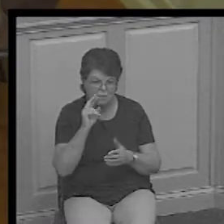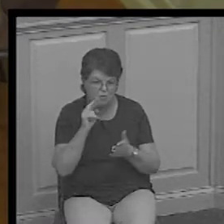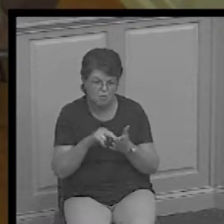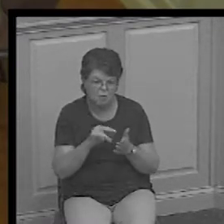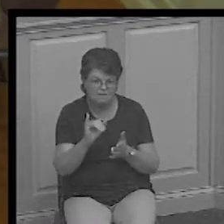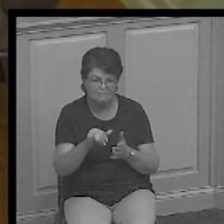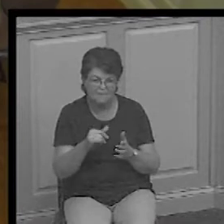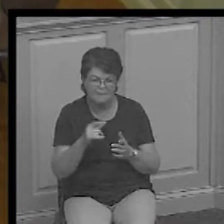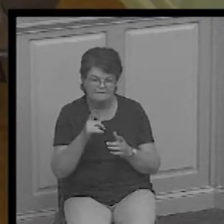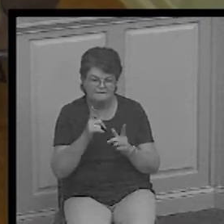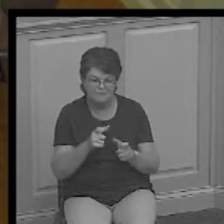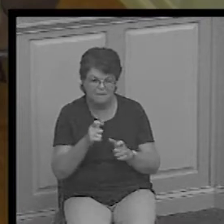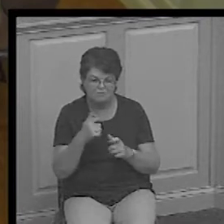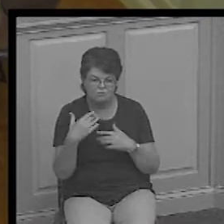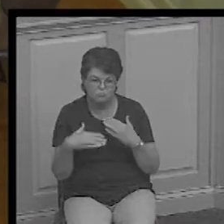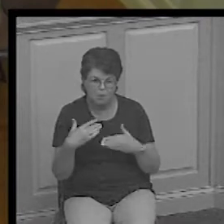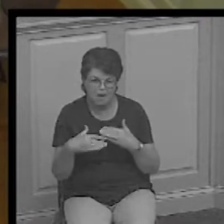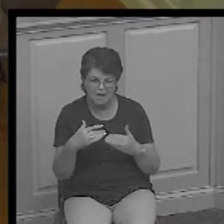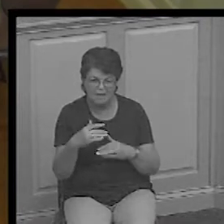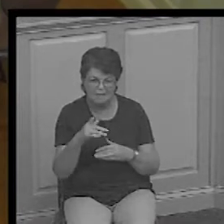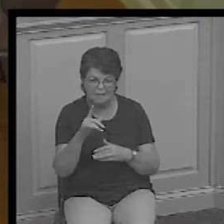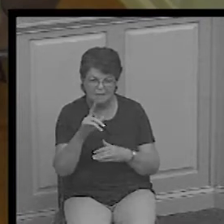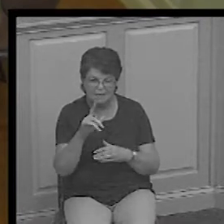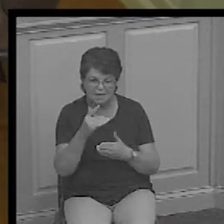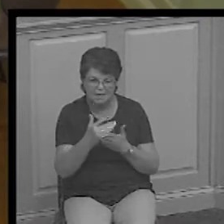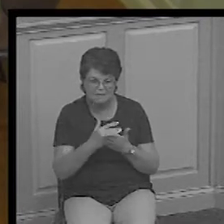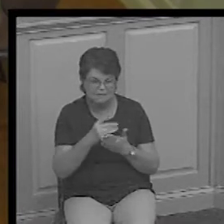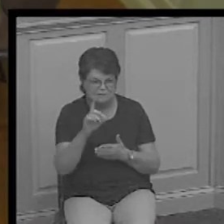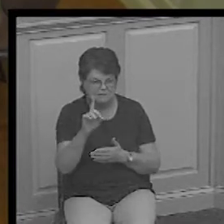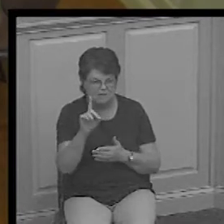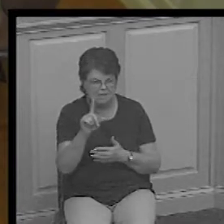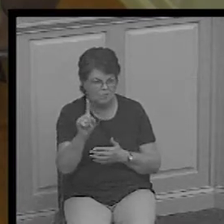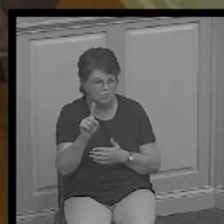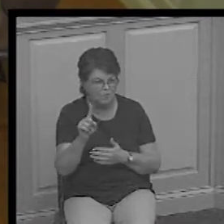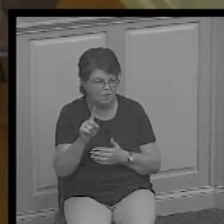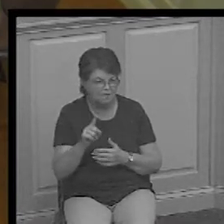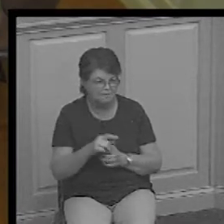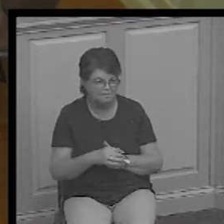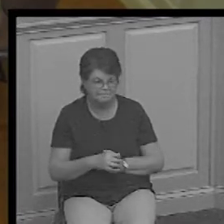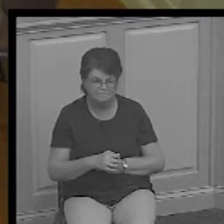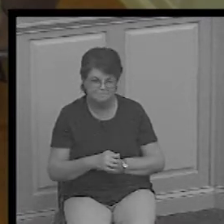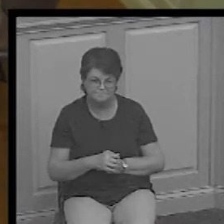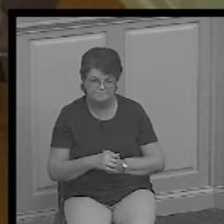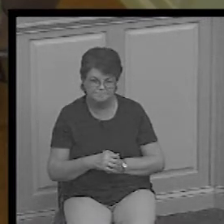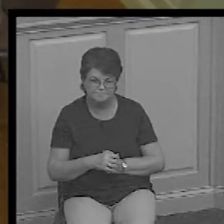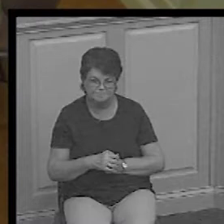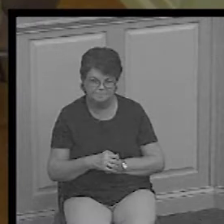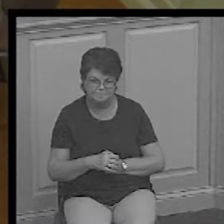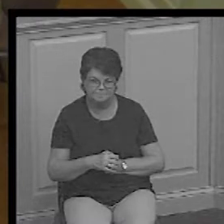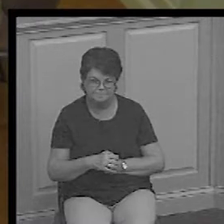fast track list. That's D1, I think. And, Page number?